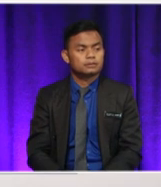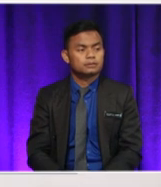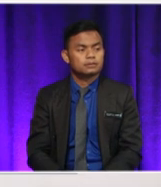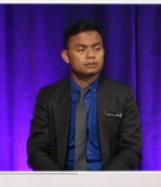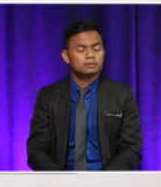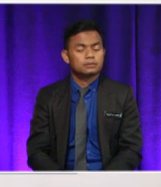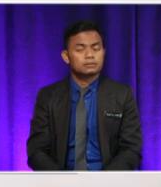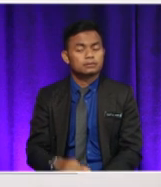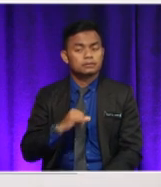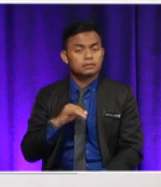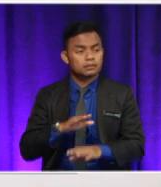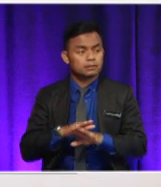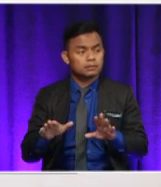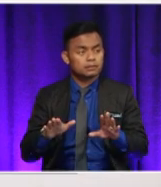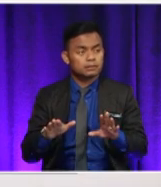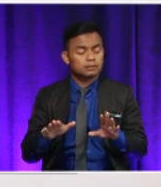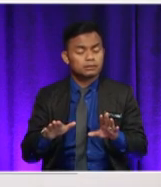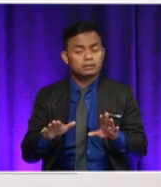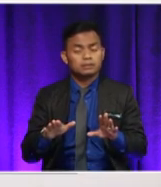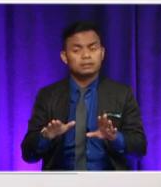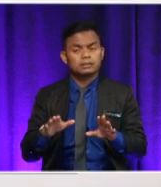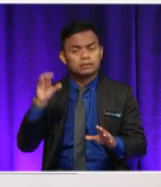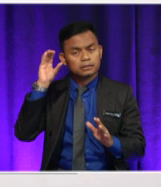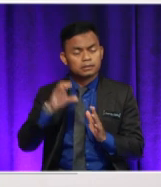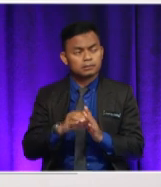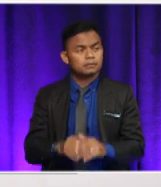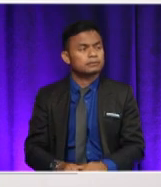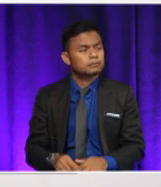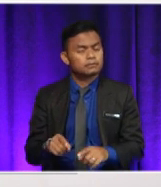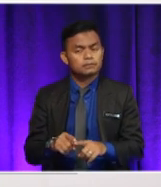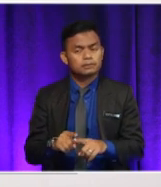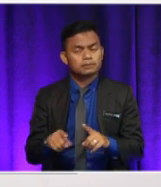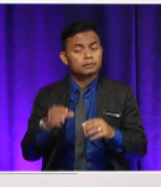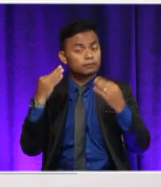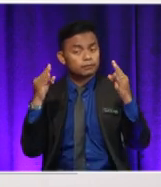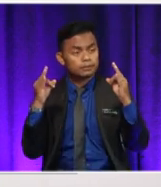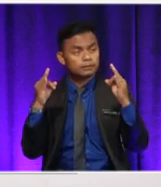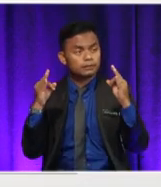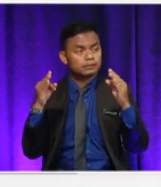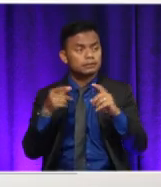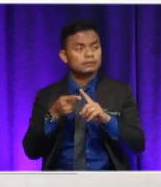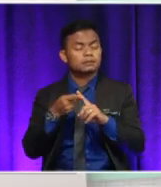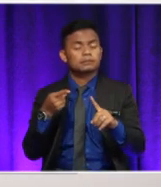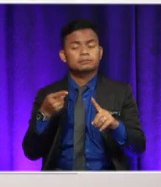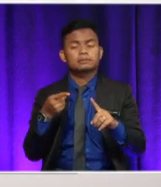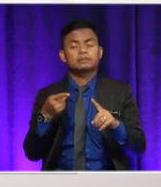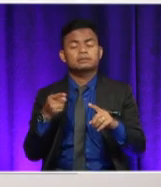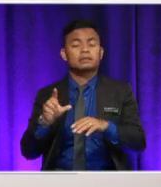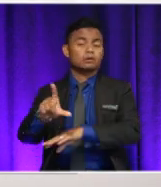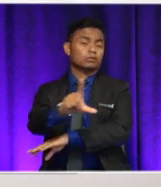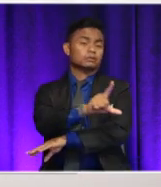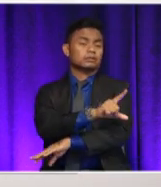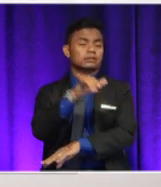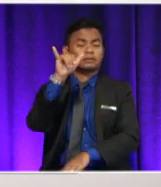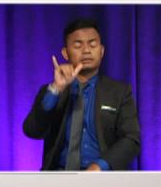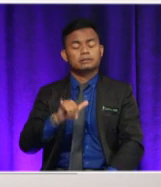I don't have a long sentence, also a short one. I will describe it as freedom. It is because the white blue ocean and the cloudy sky